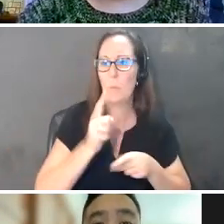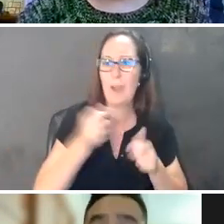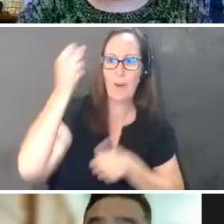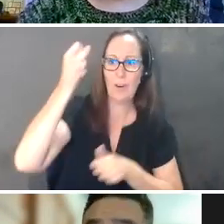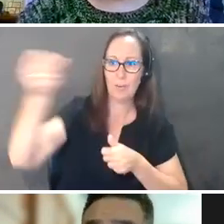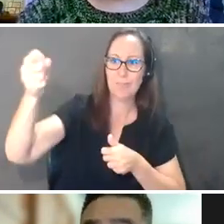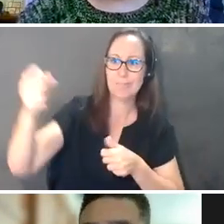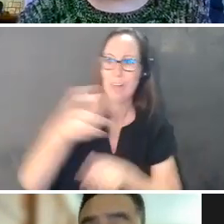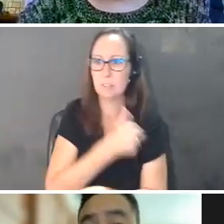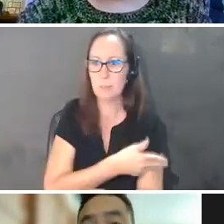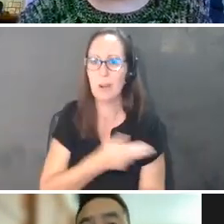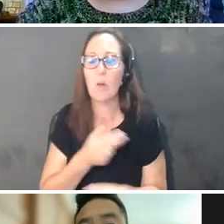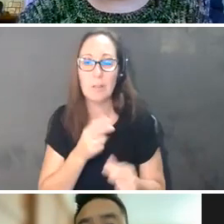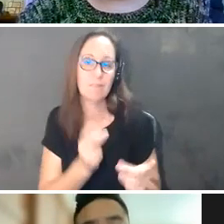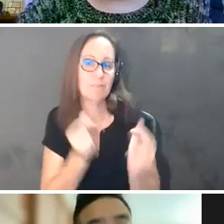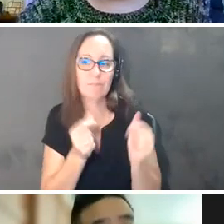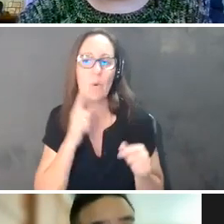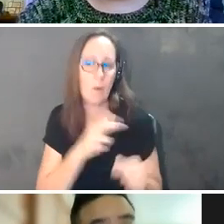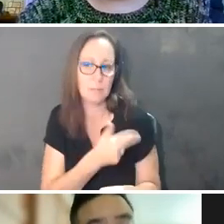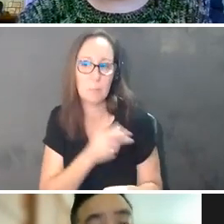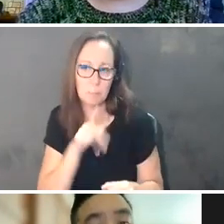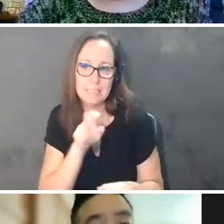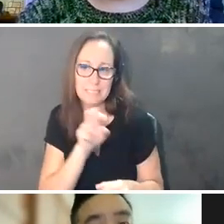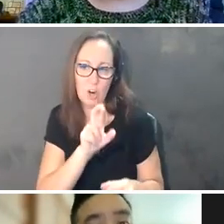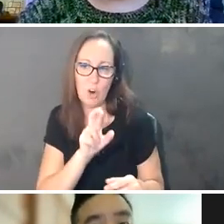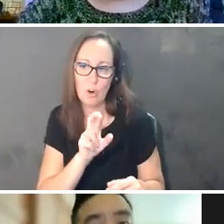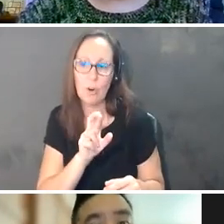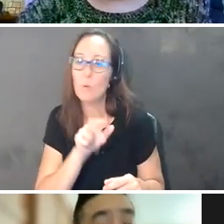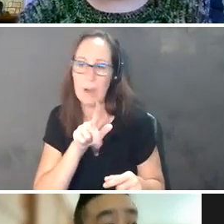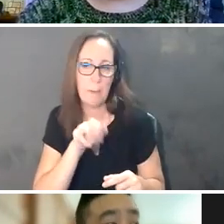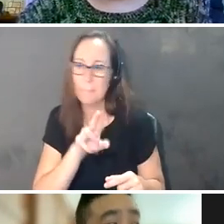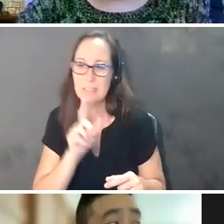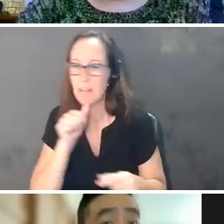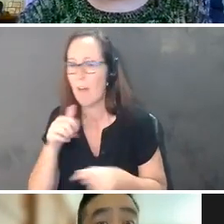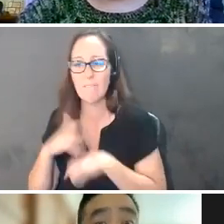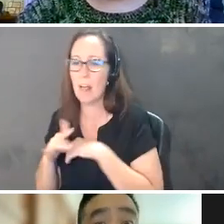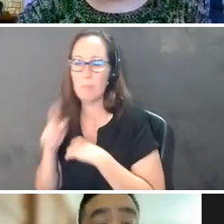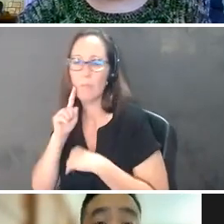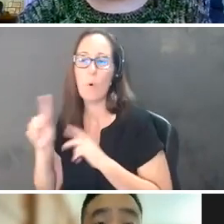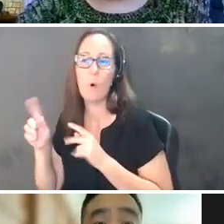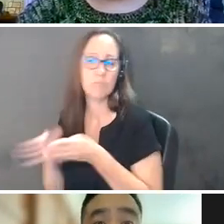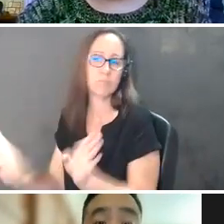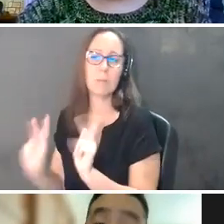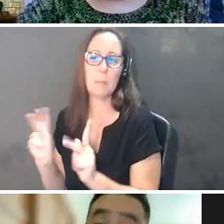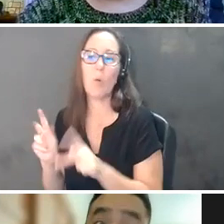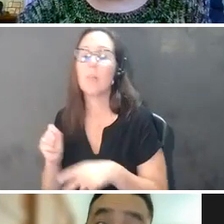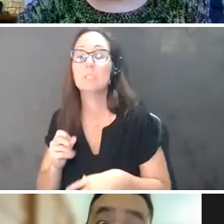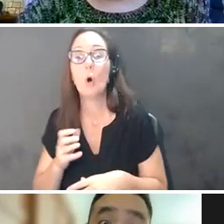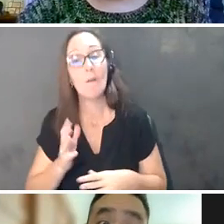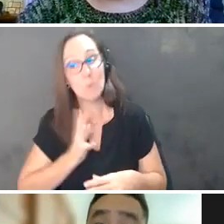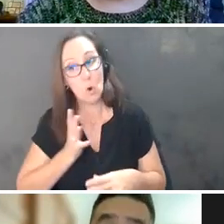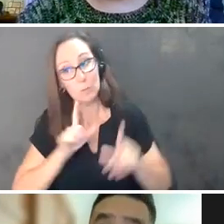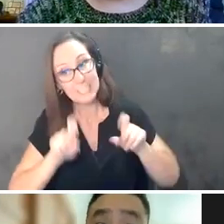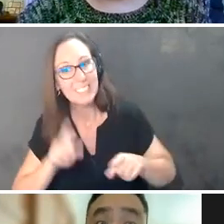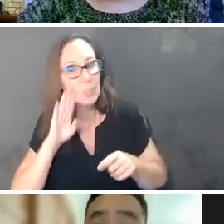But rapid PCR, again, that's not readily available. So your choices essentially are formal testing, like for travel, right?